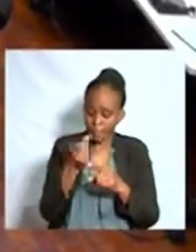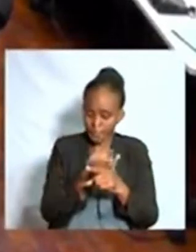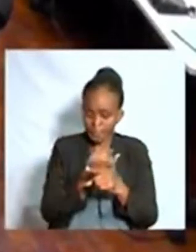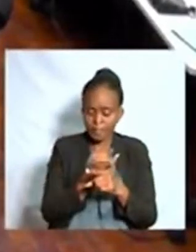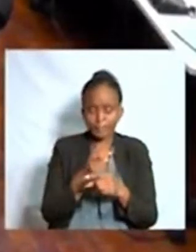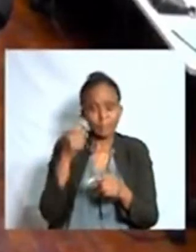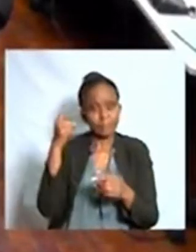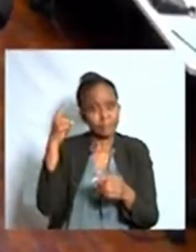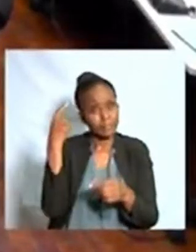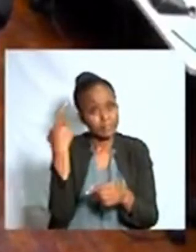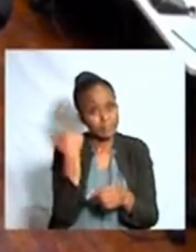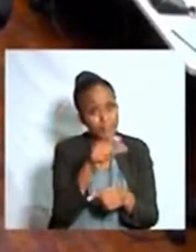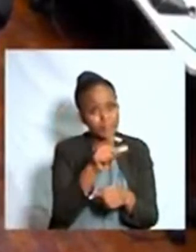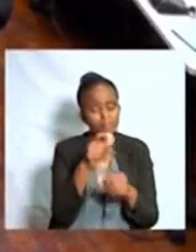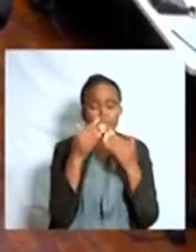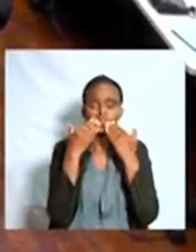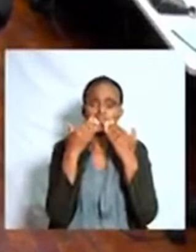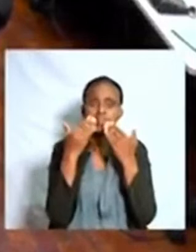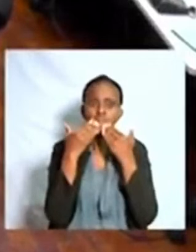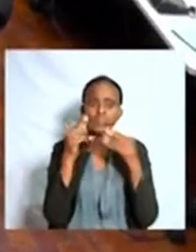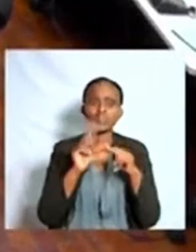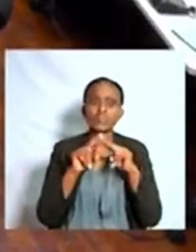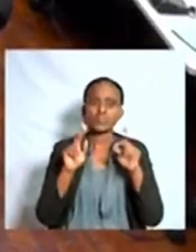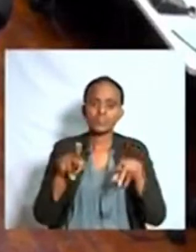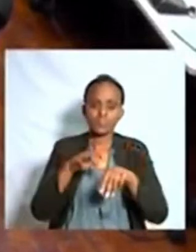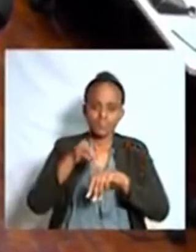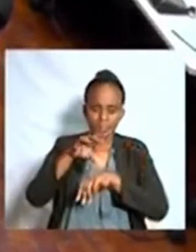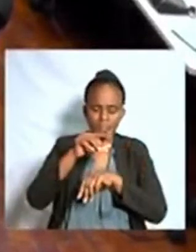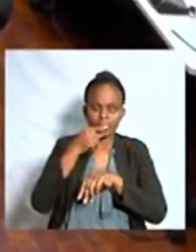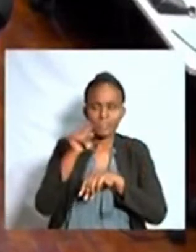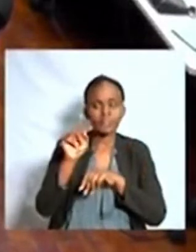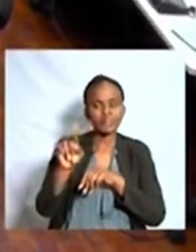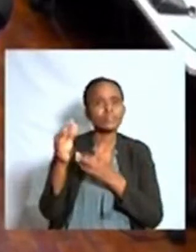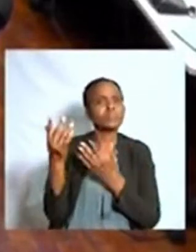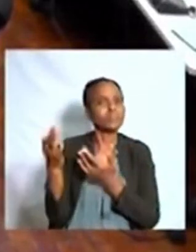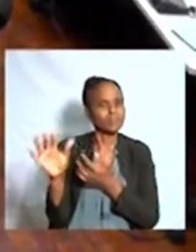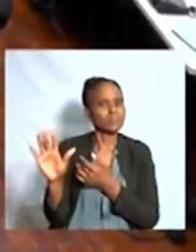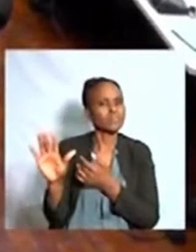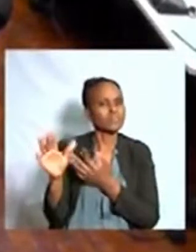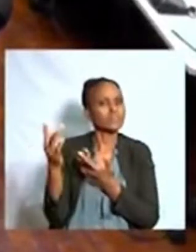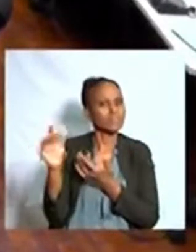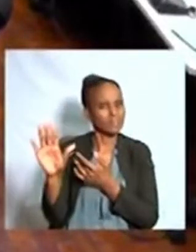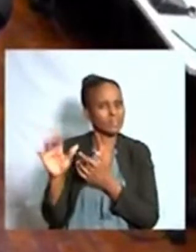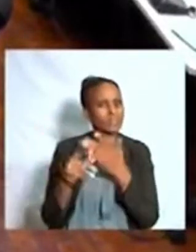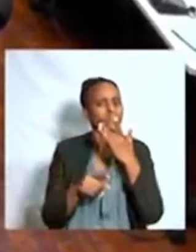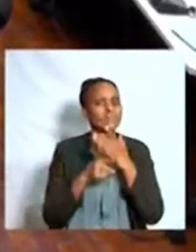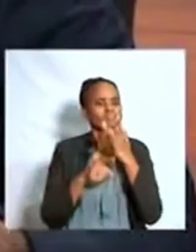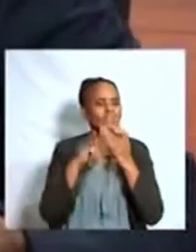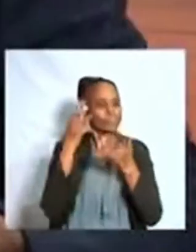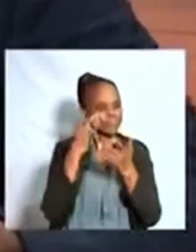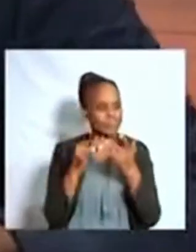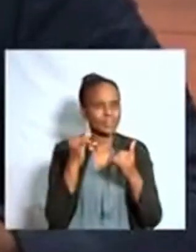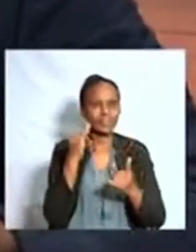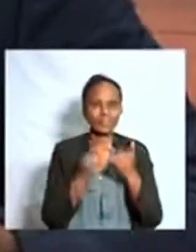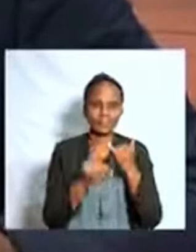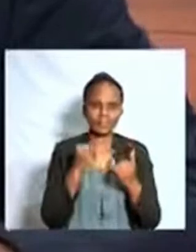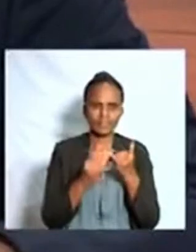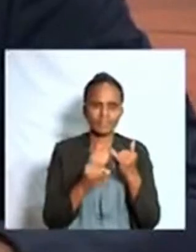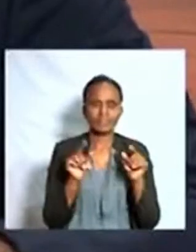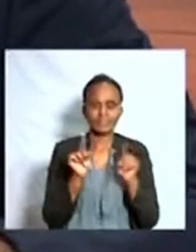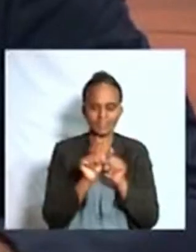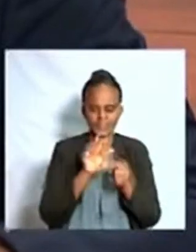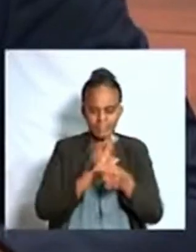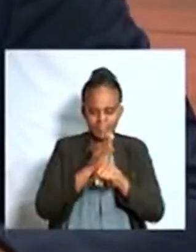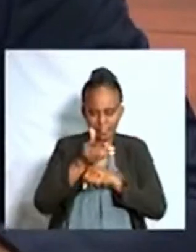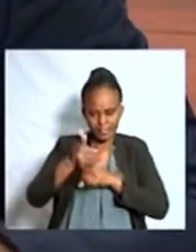charge, thank you, Chair, for guiding to say wait for the town clerk to finish. And later on